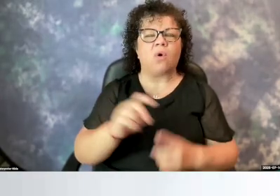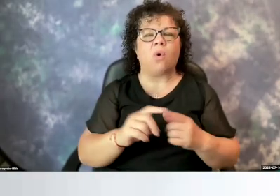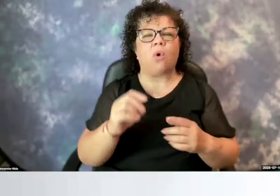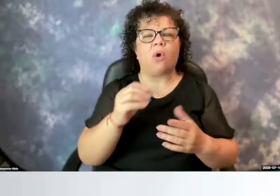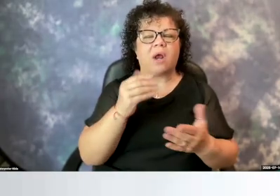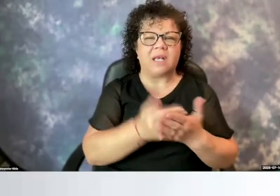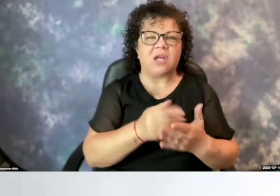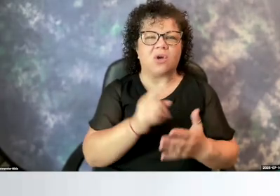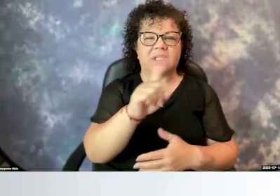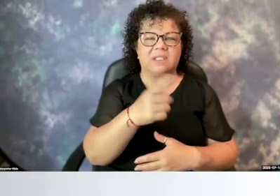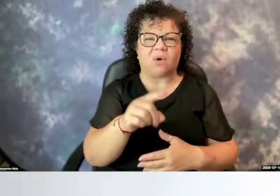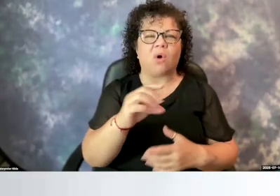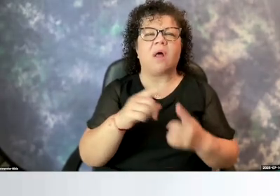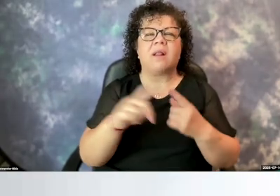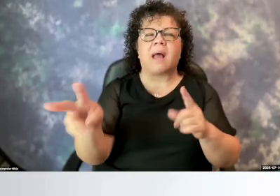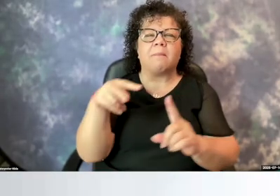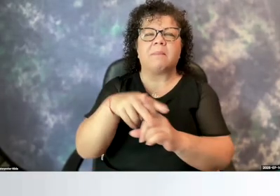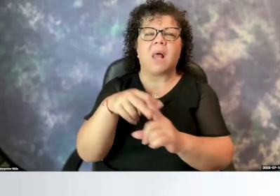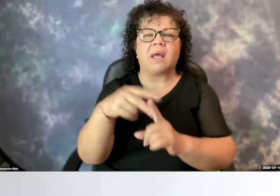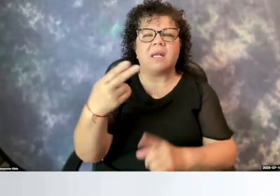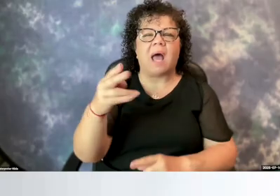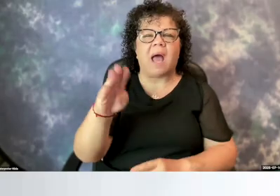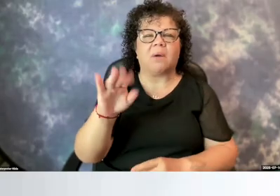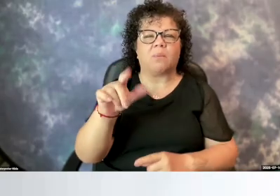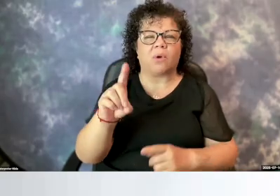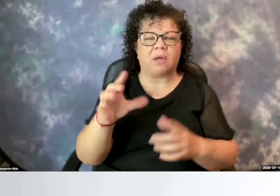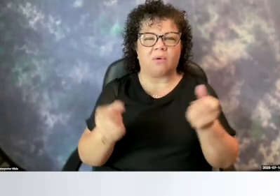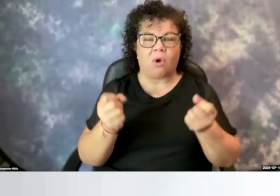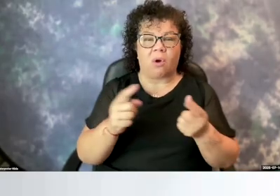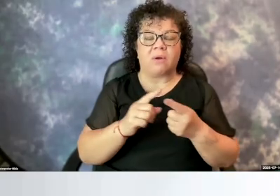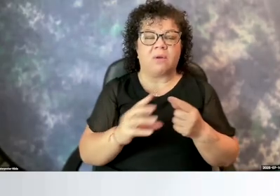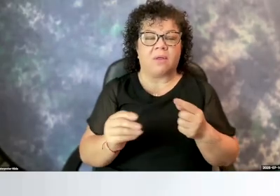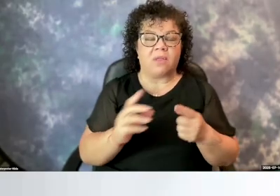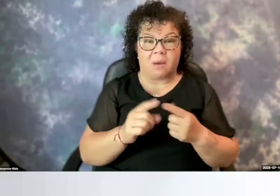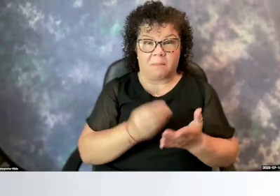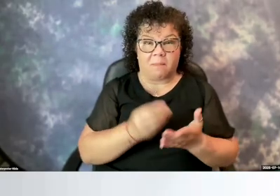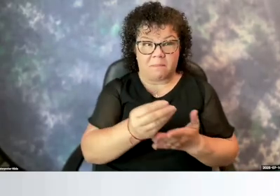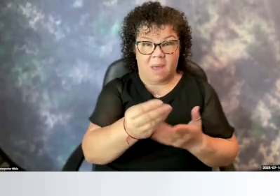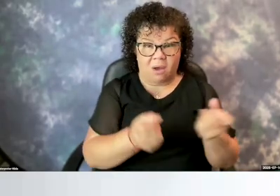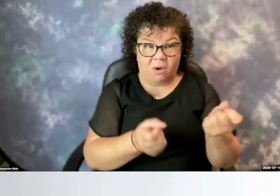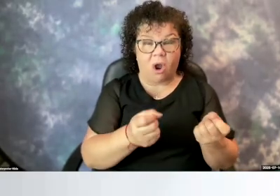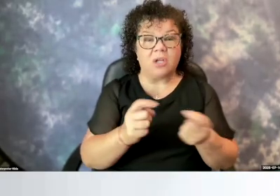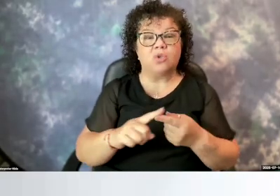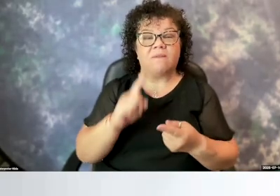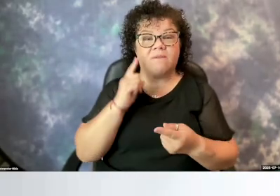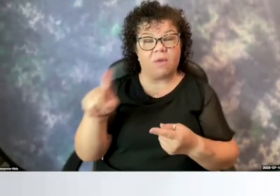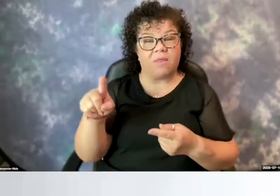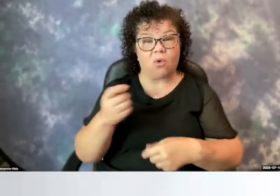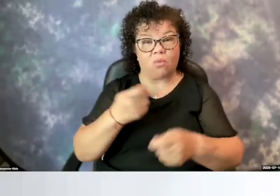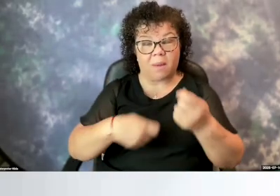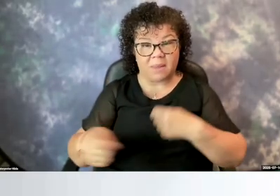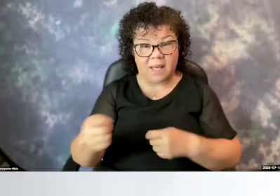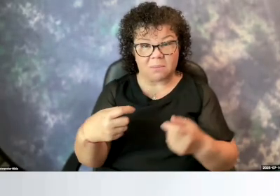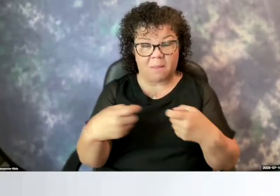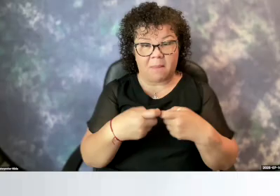used zero-emission ZEV, or near zero-emission vehicle, also known as a plug-in hybrid, by providing a rebate